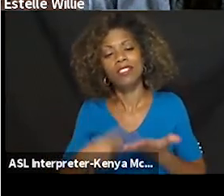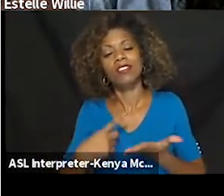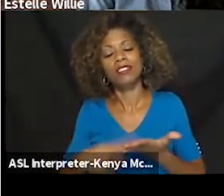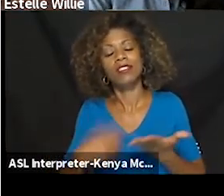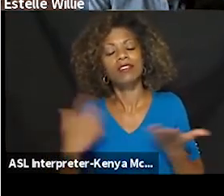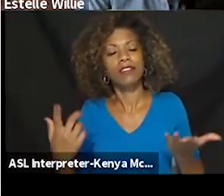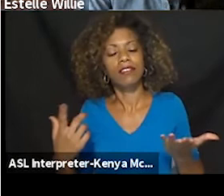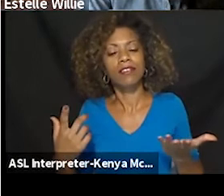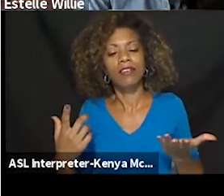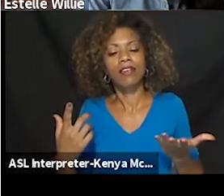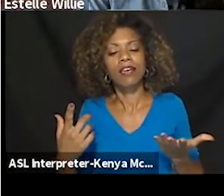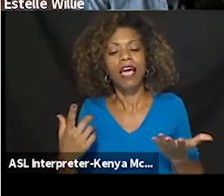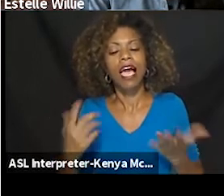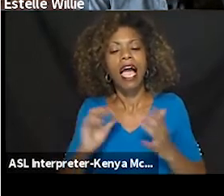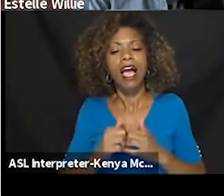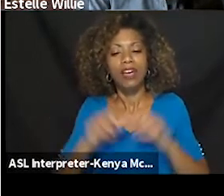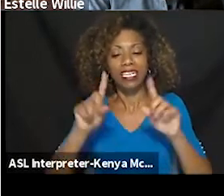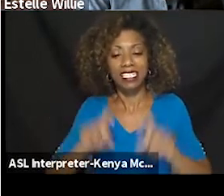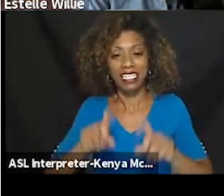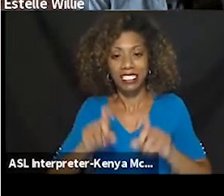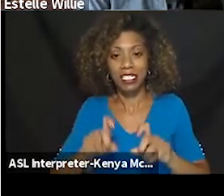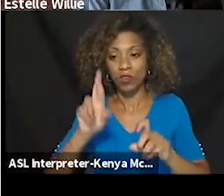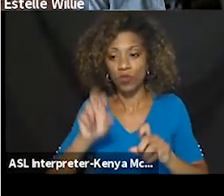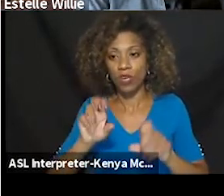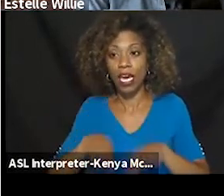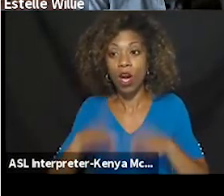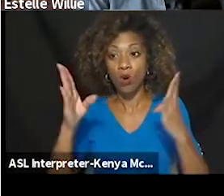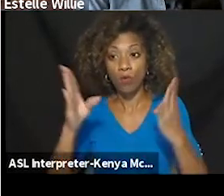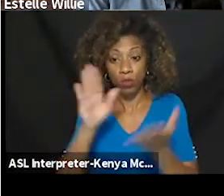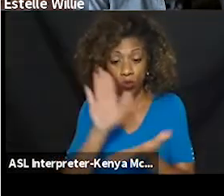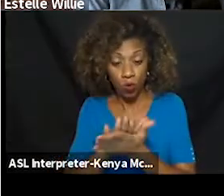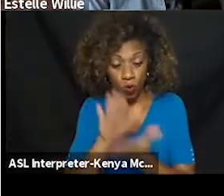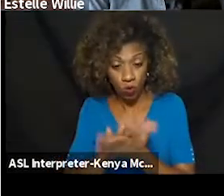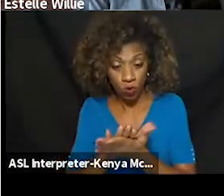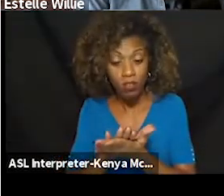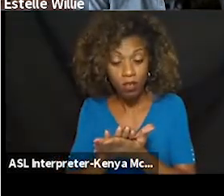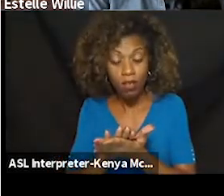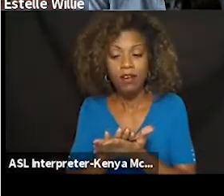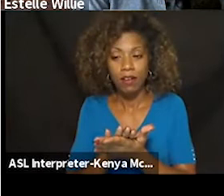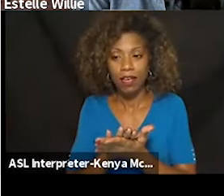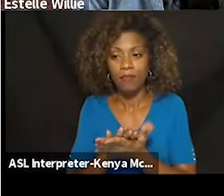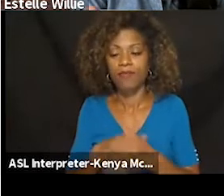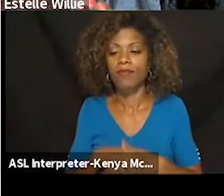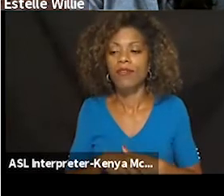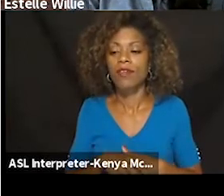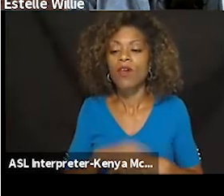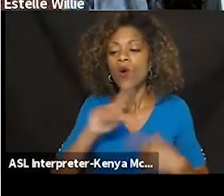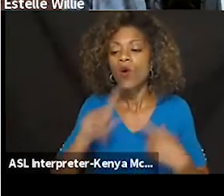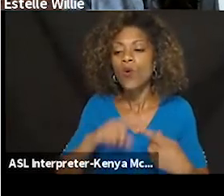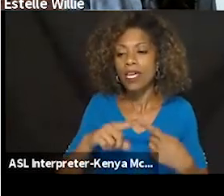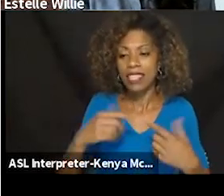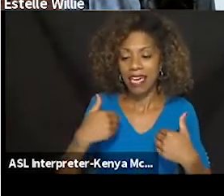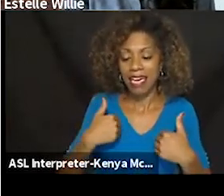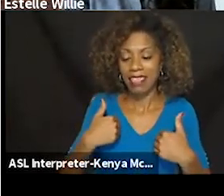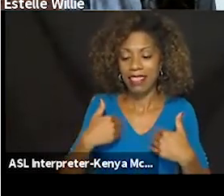helped lead the way from when the America Rescue Plan was signed into law for a $10